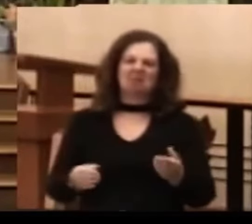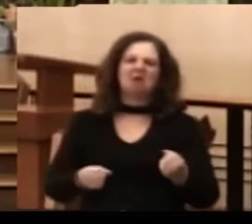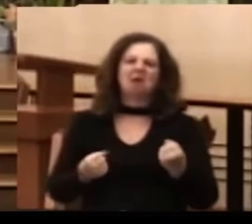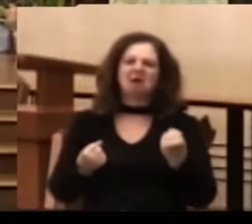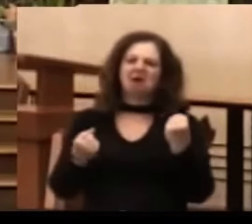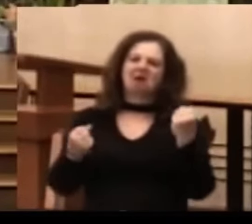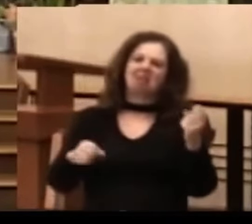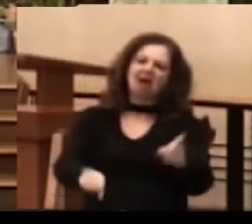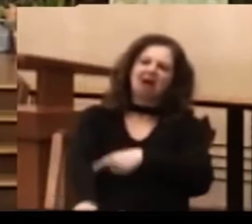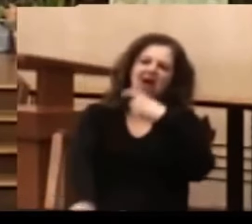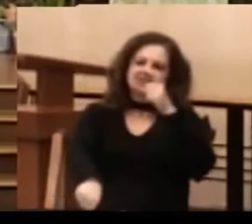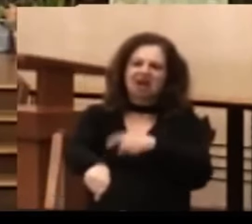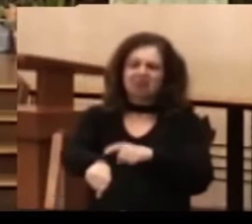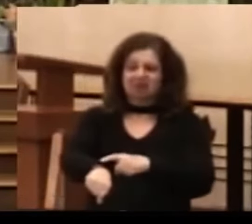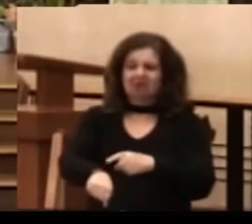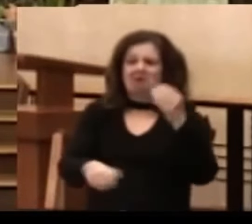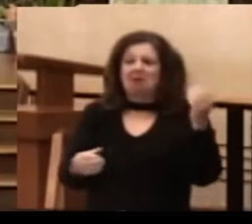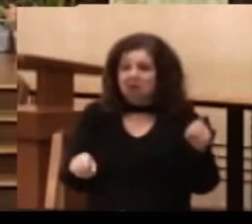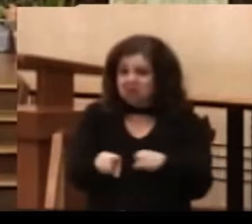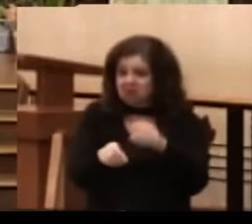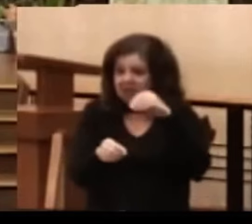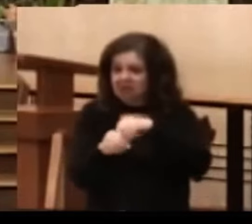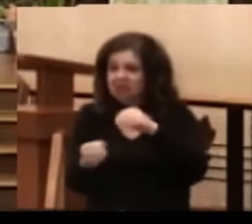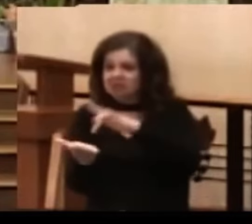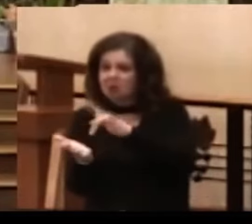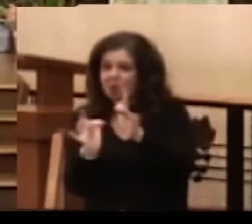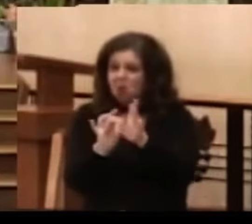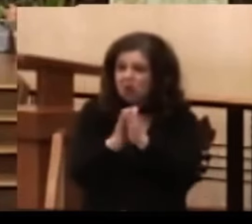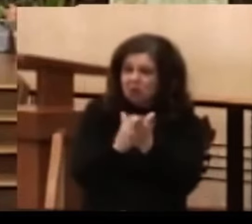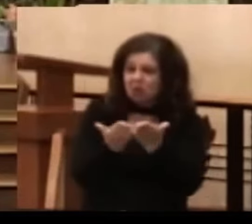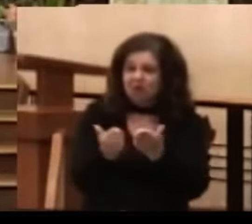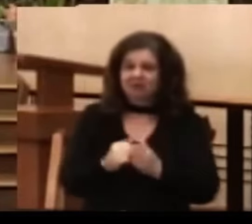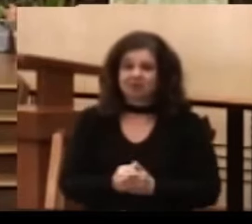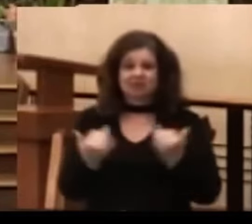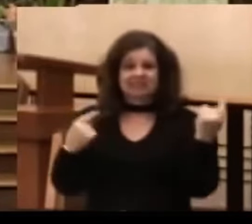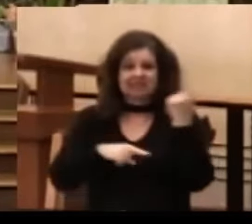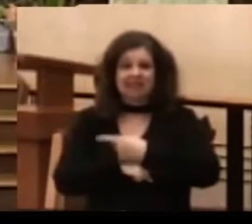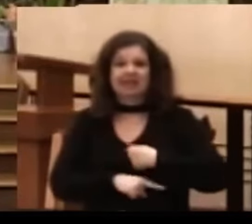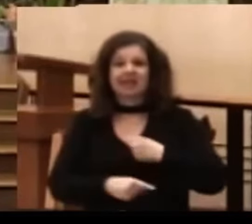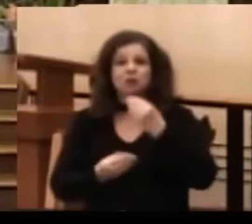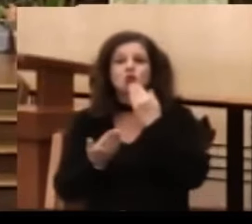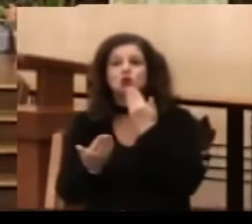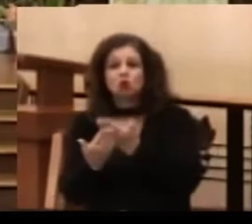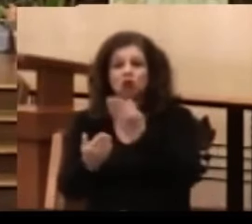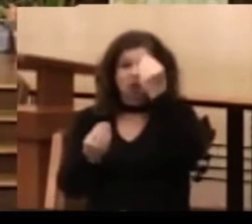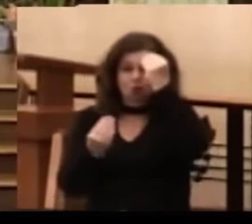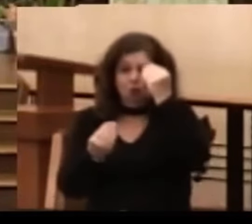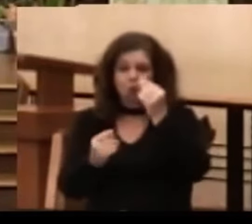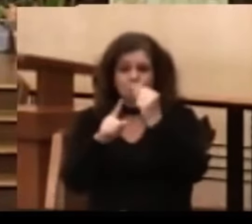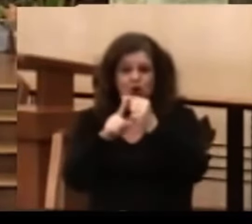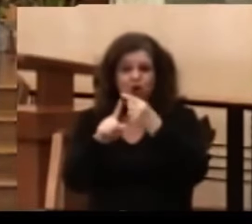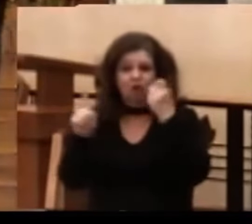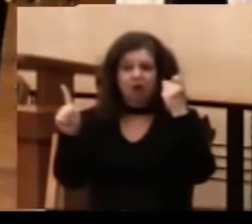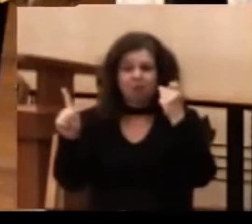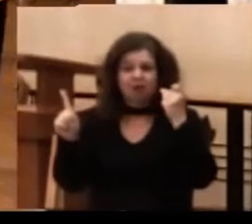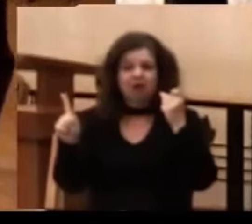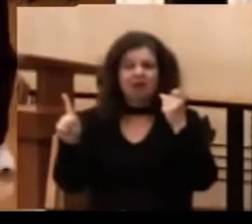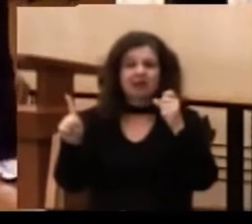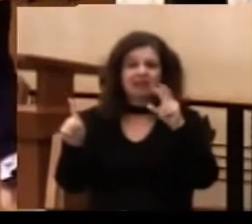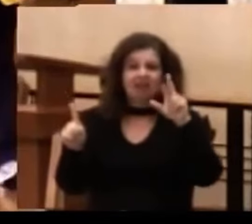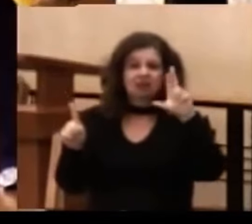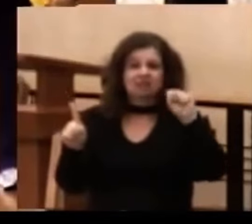Book. So today I want to give you a good word about viruses from the Holy